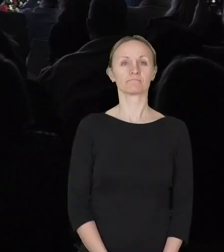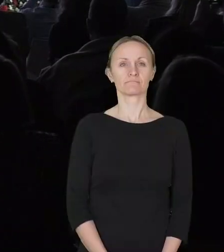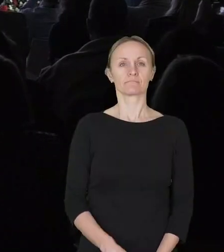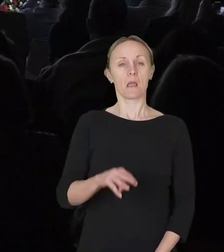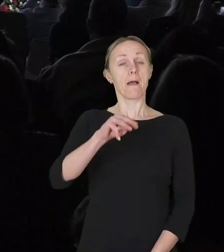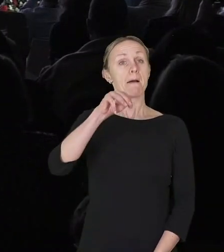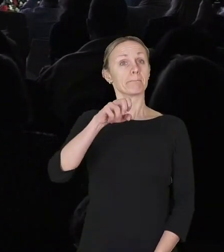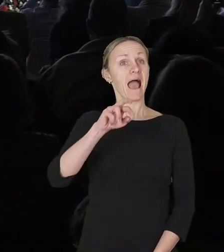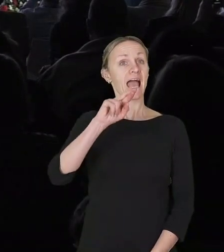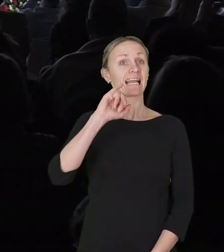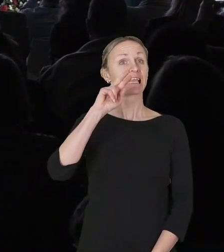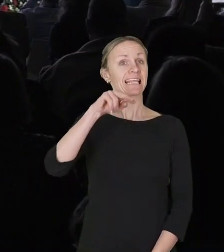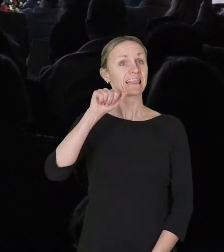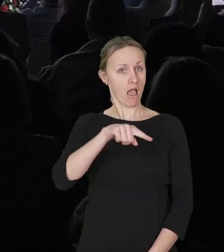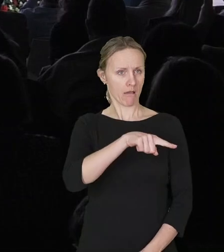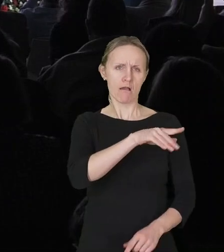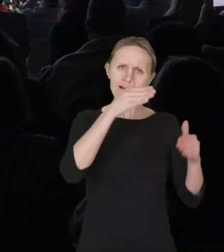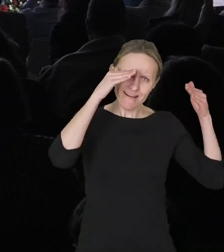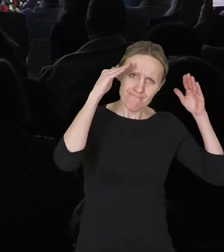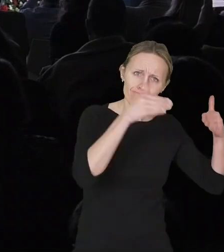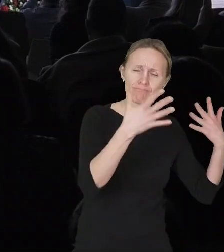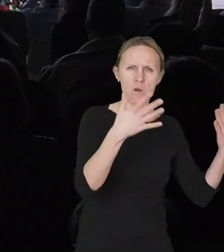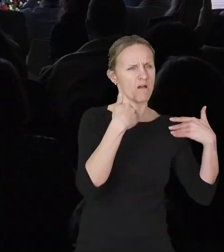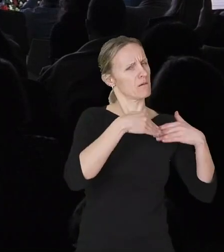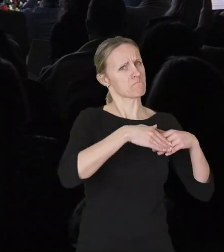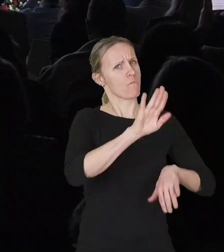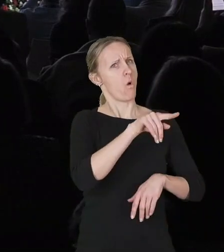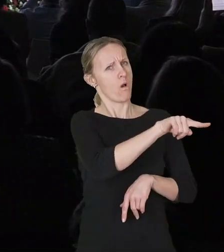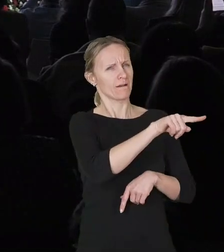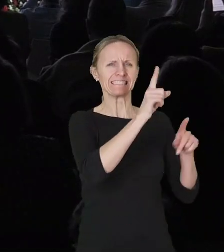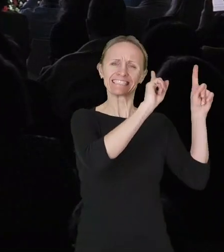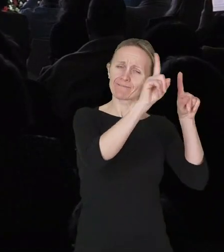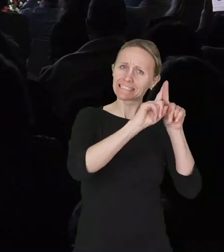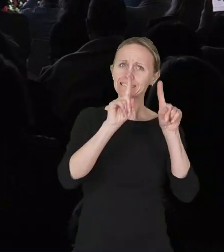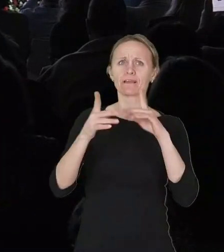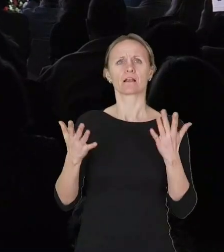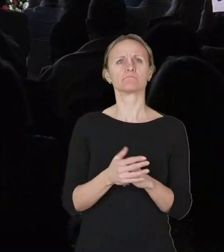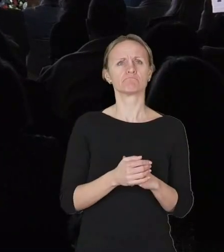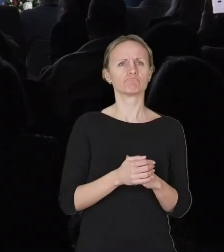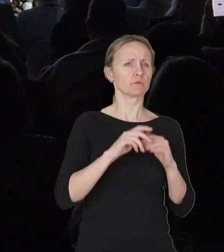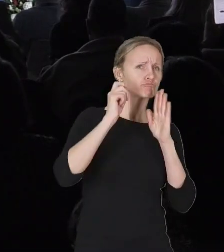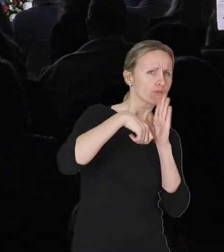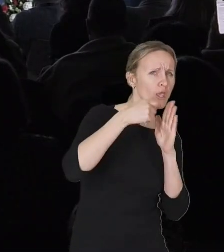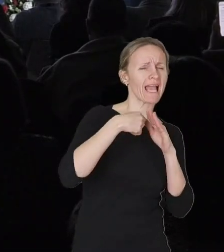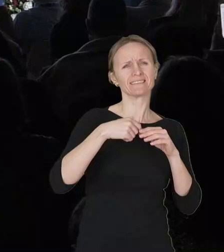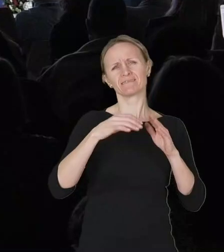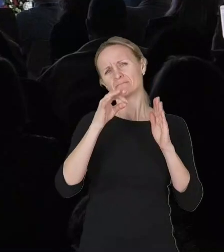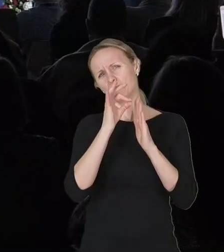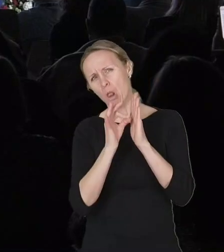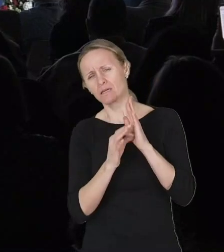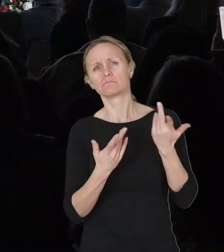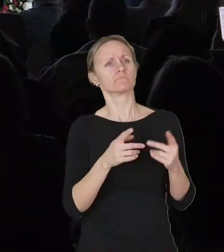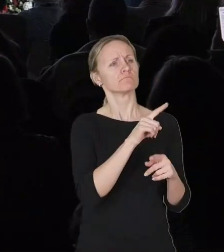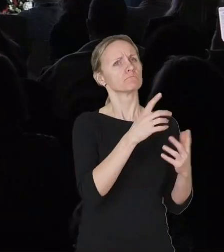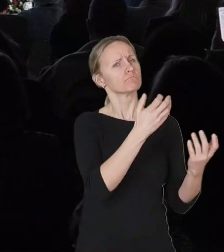What science could give us an answer or support the answer about how to set up the priorities,